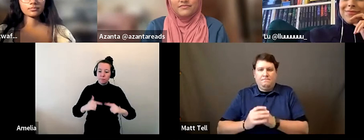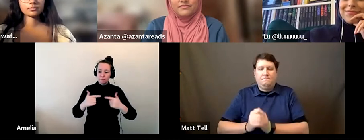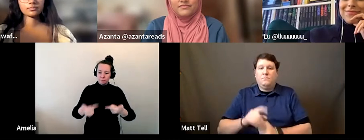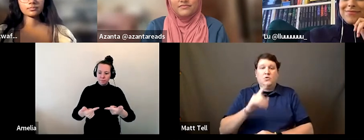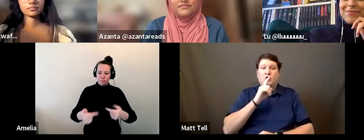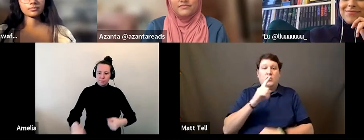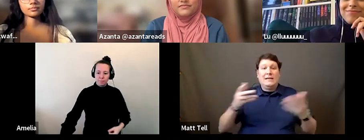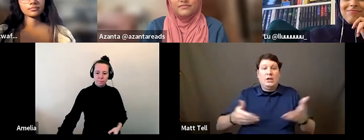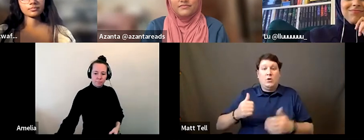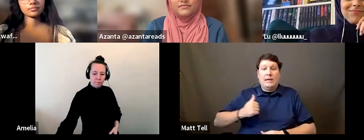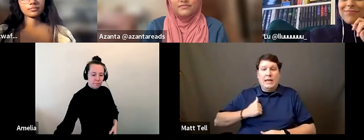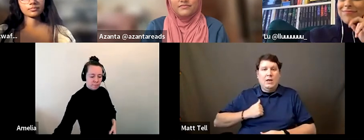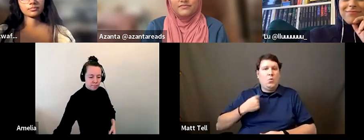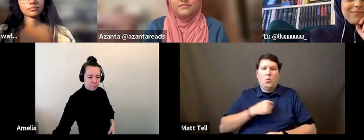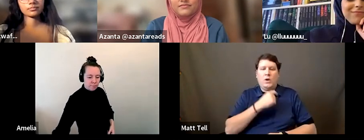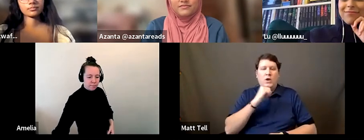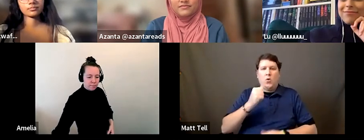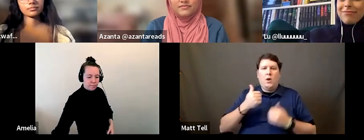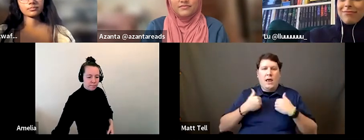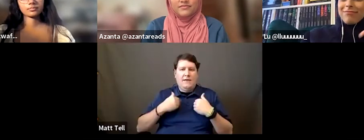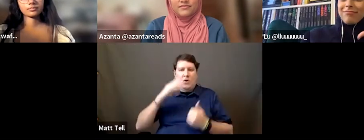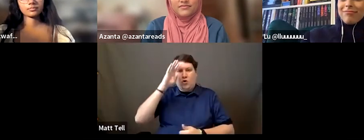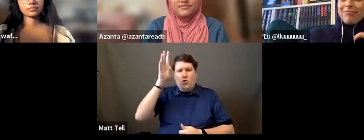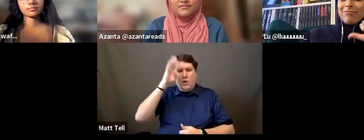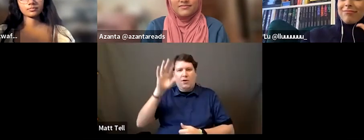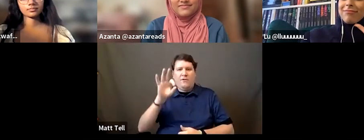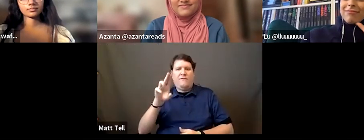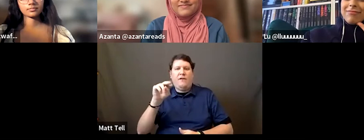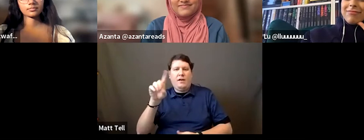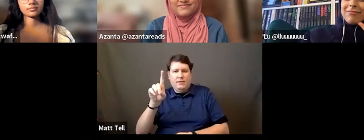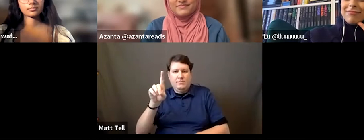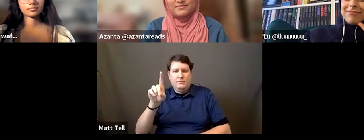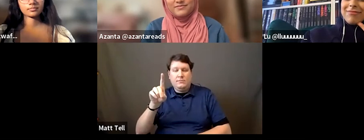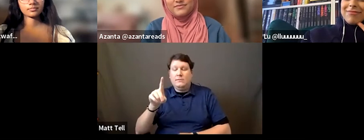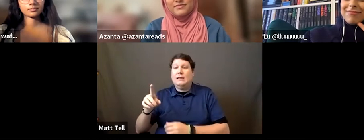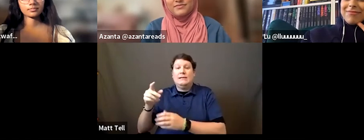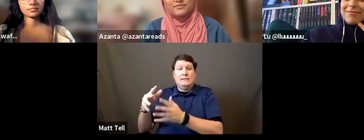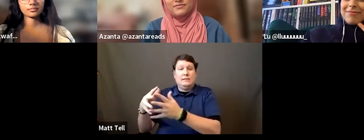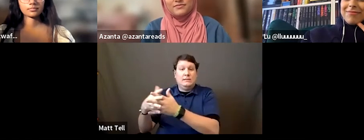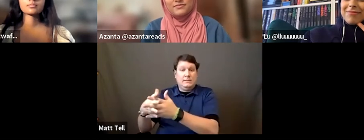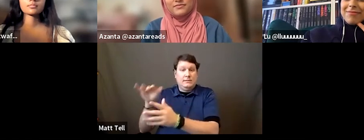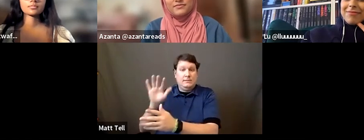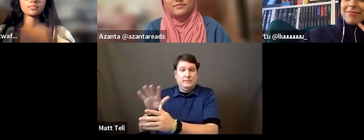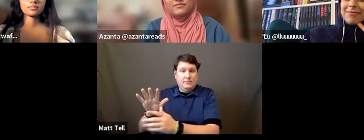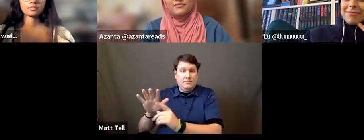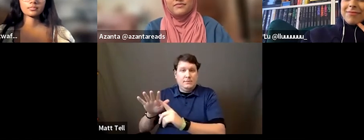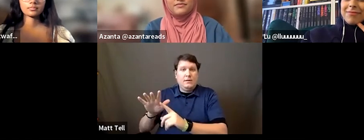Canada, we don't have the creator fund. So in the US, if you hit some of TikTok's certain criteria, you can get paid